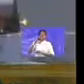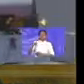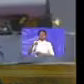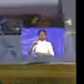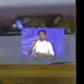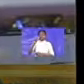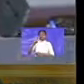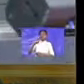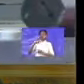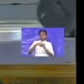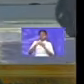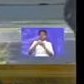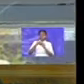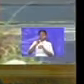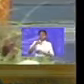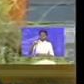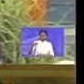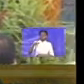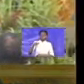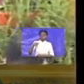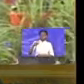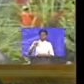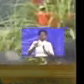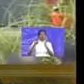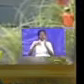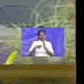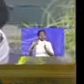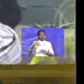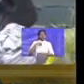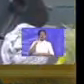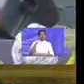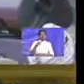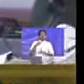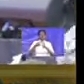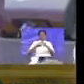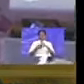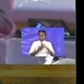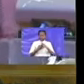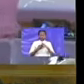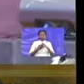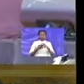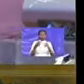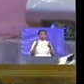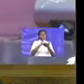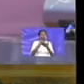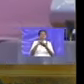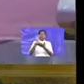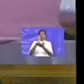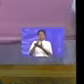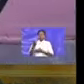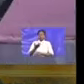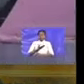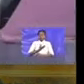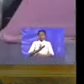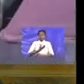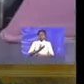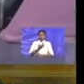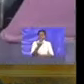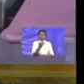we will begin to distribute our own